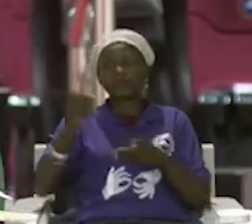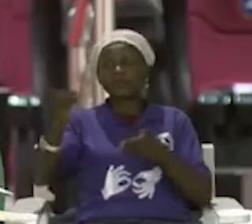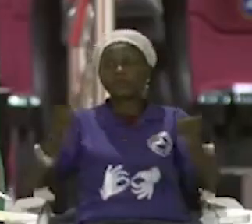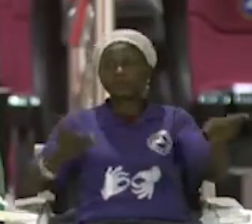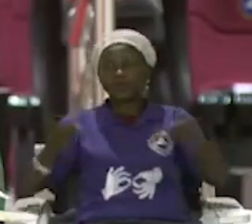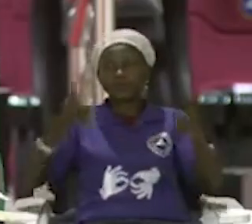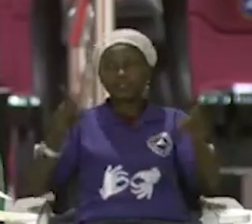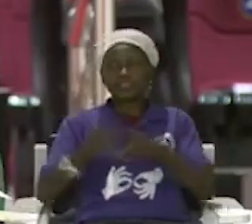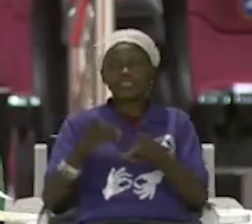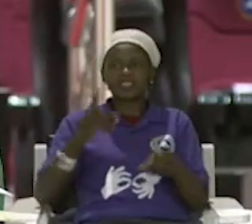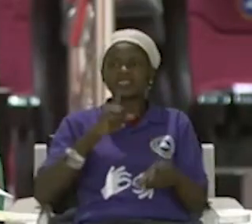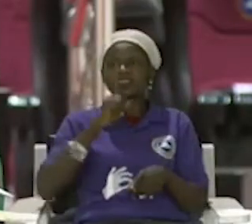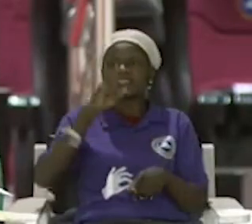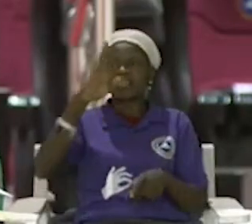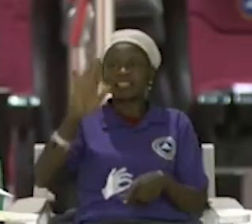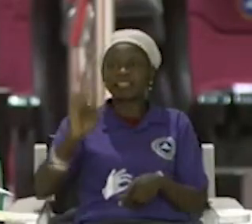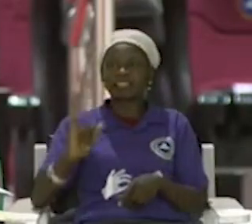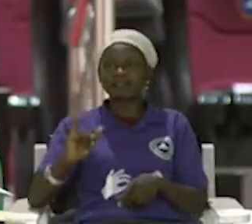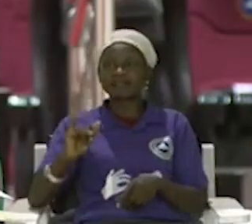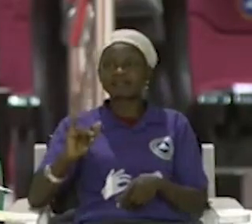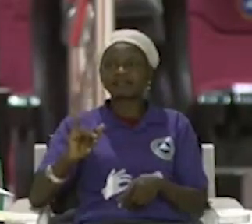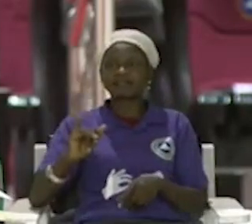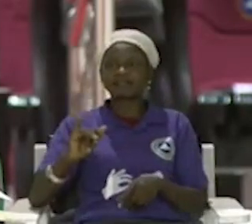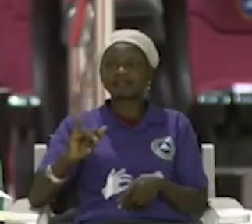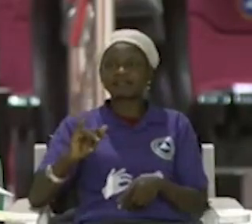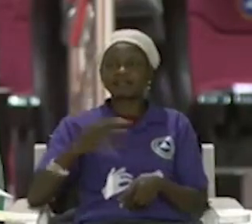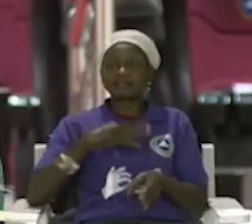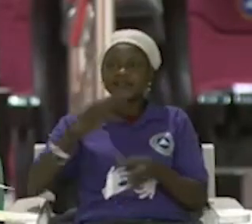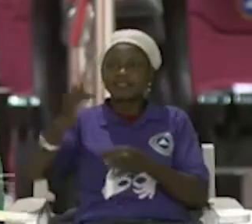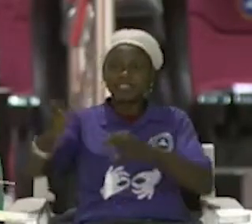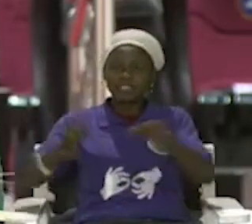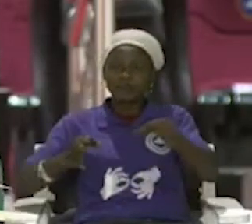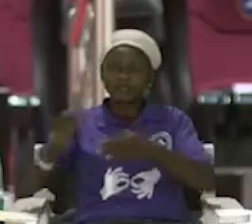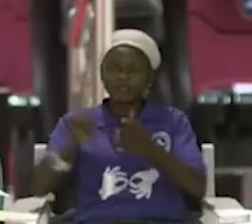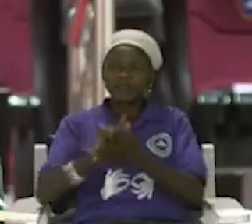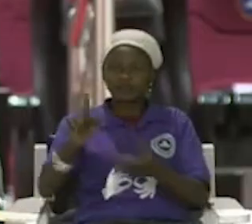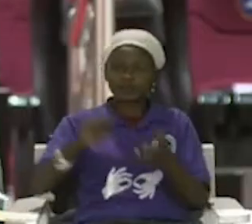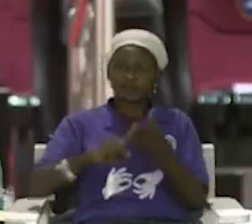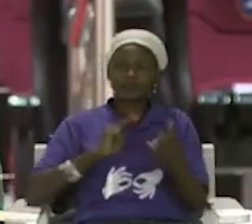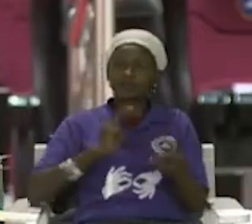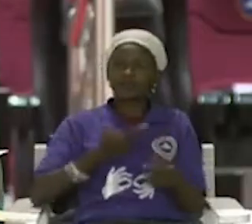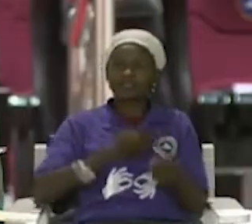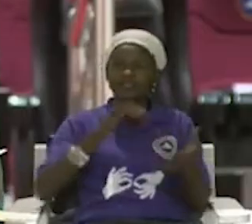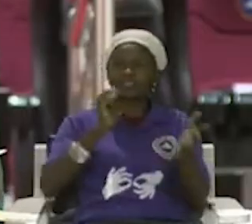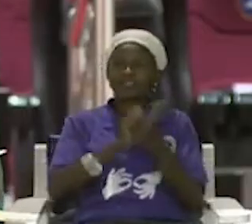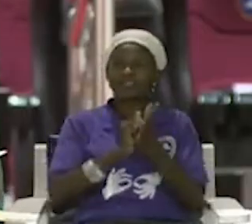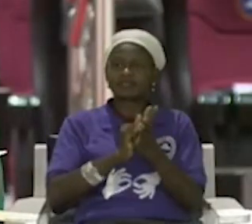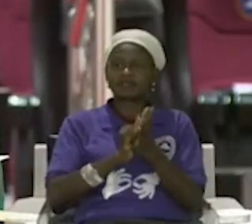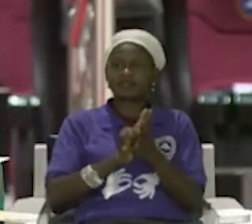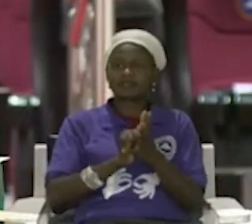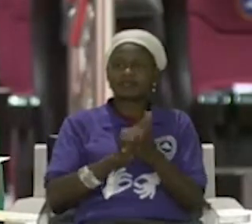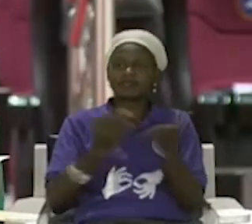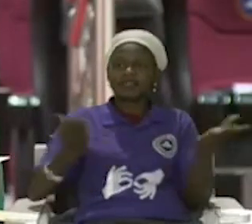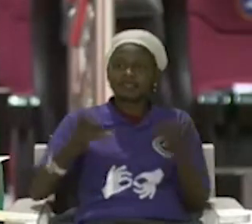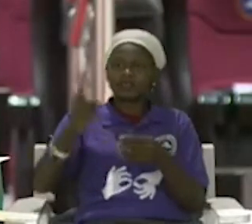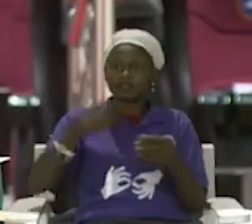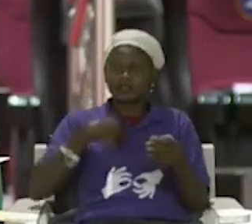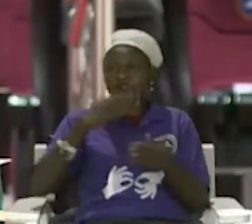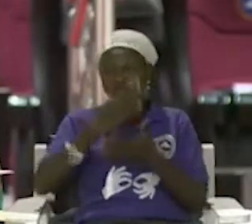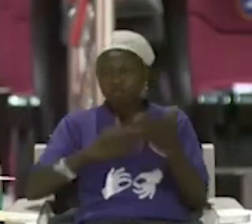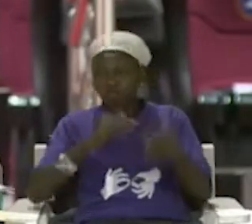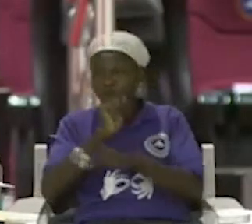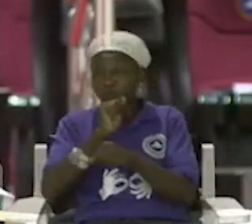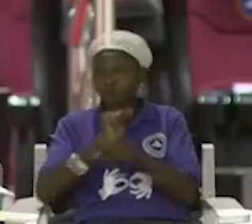reality, and explain that one to us, that here you have some work to do.